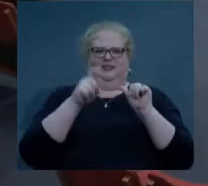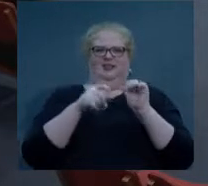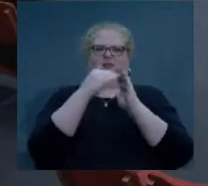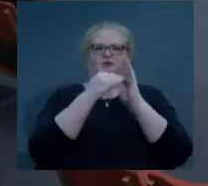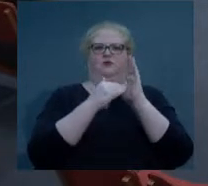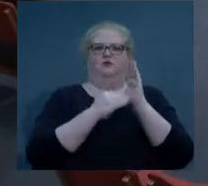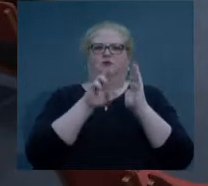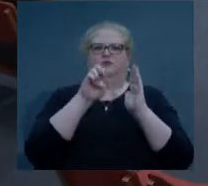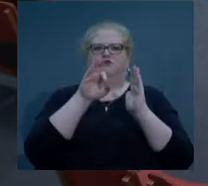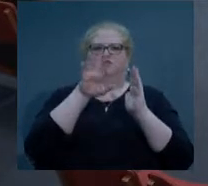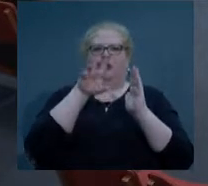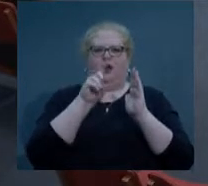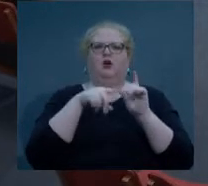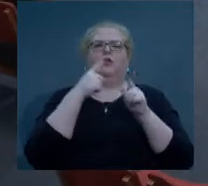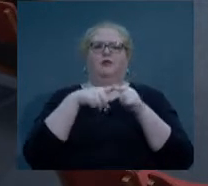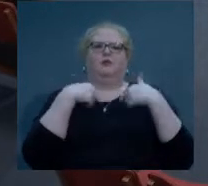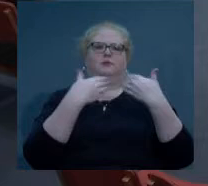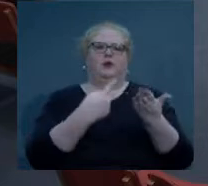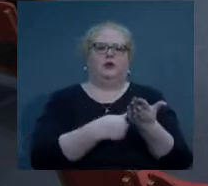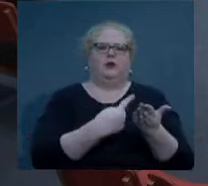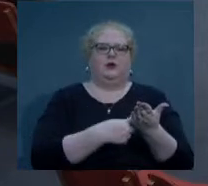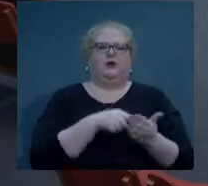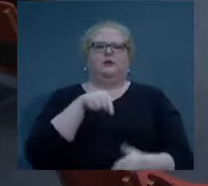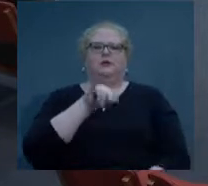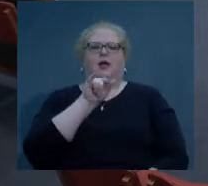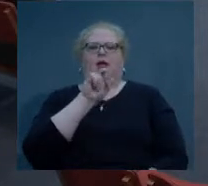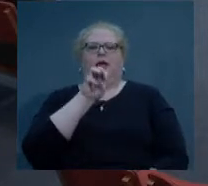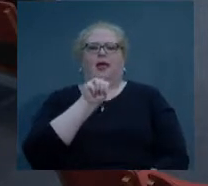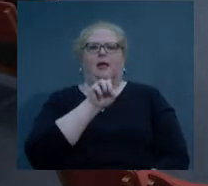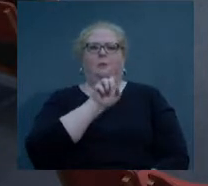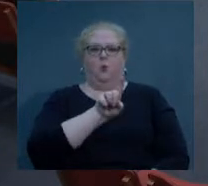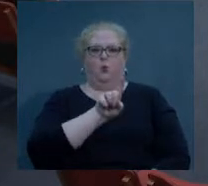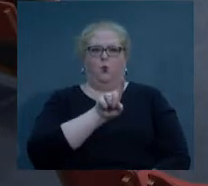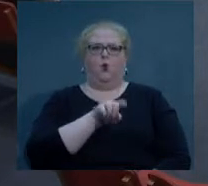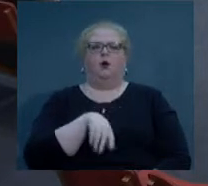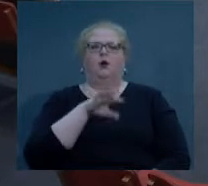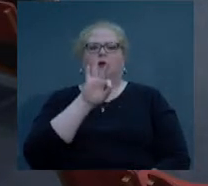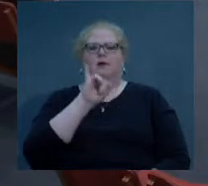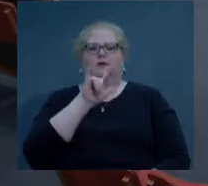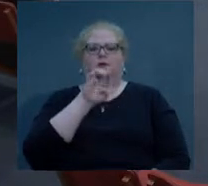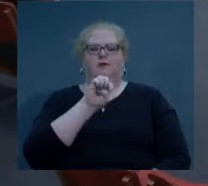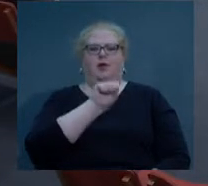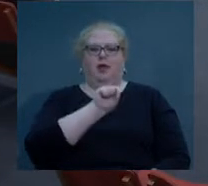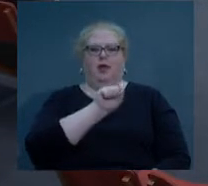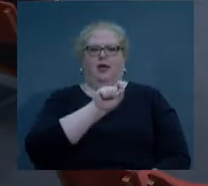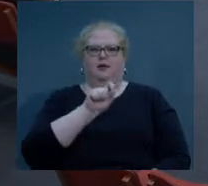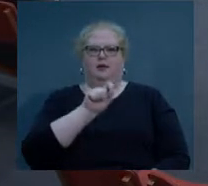record, you'll be good to go. This is item 1 on the agenda this evening, file